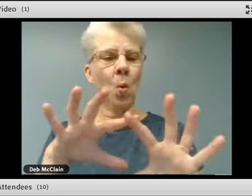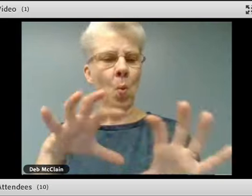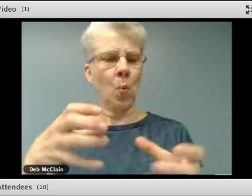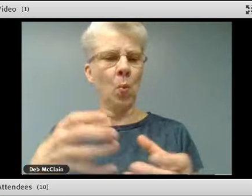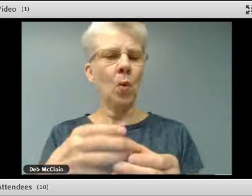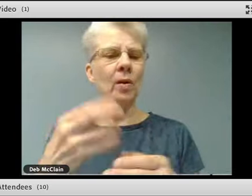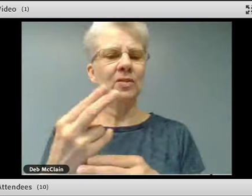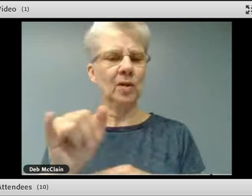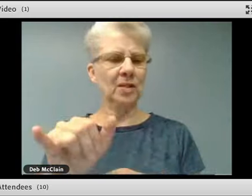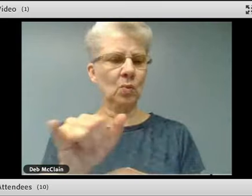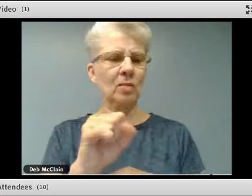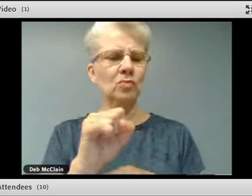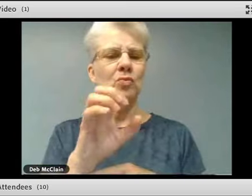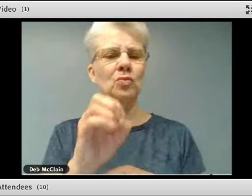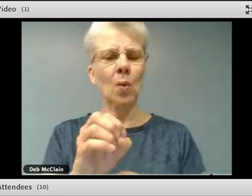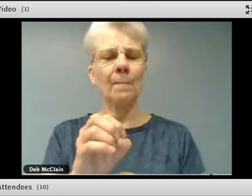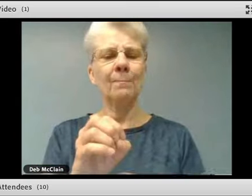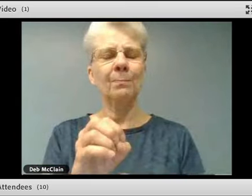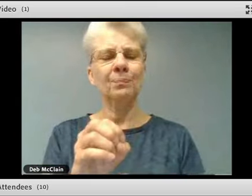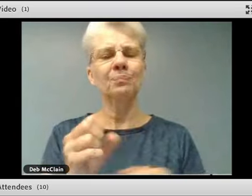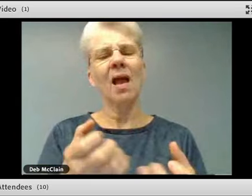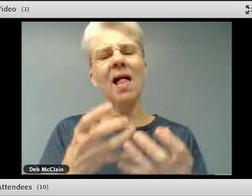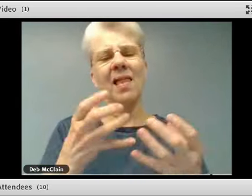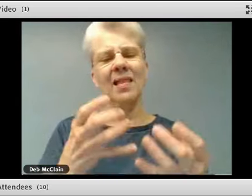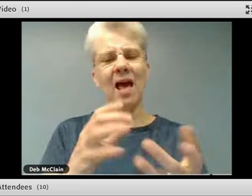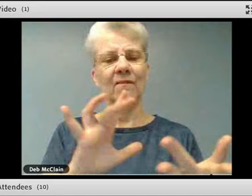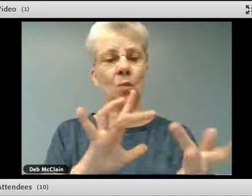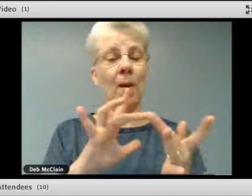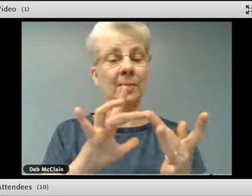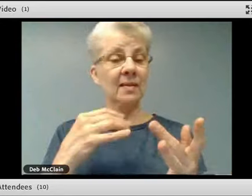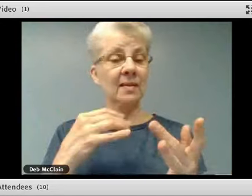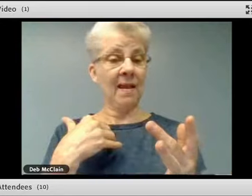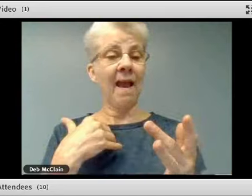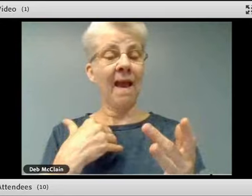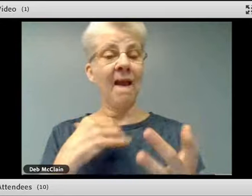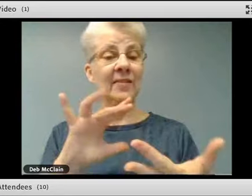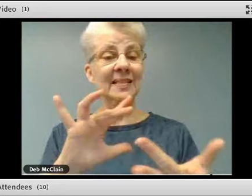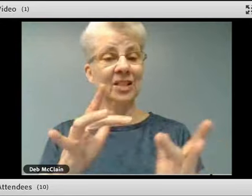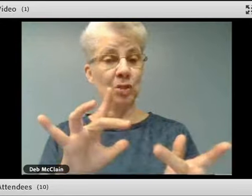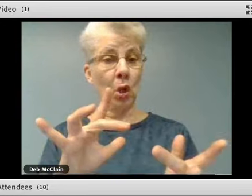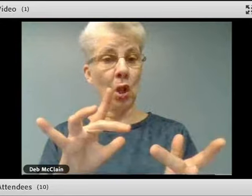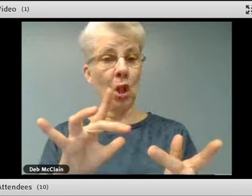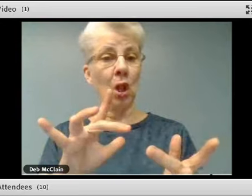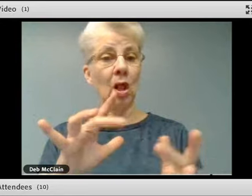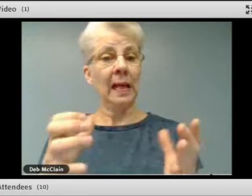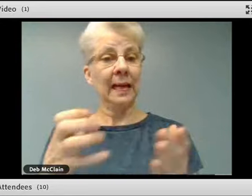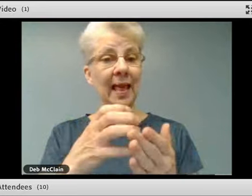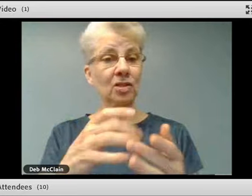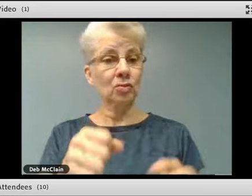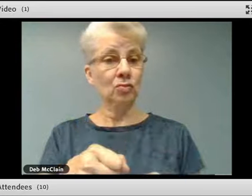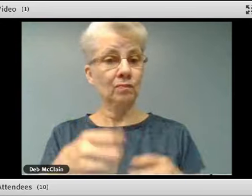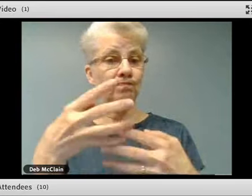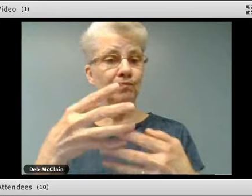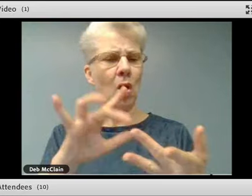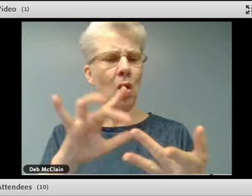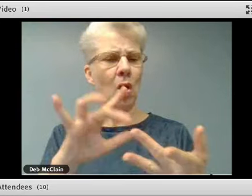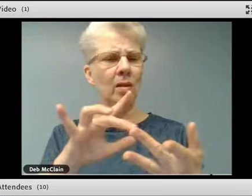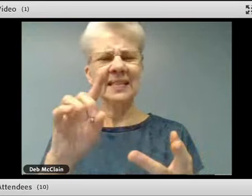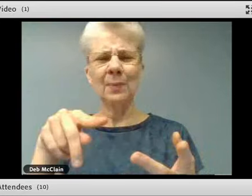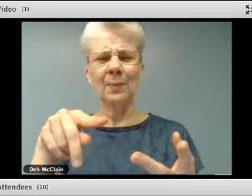well. So a lot of websites have digital collections online. So what makes